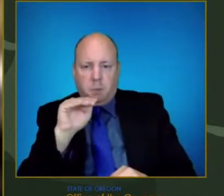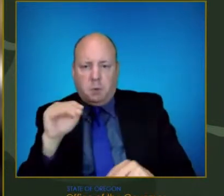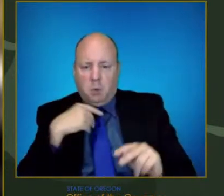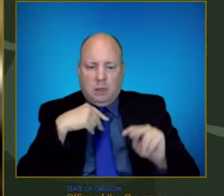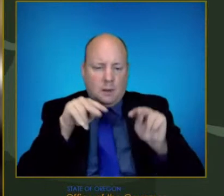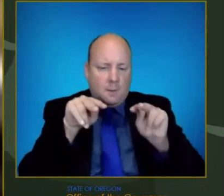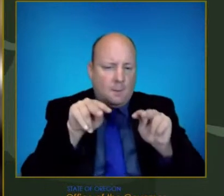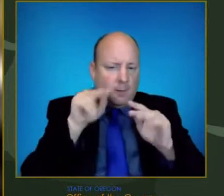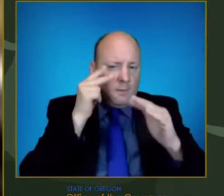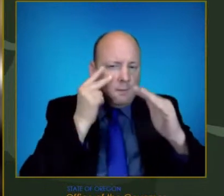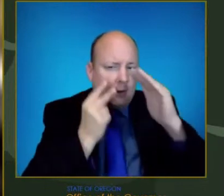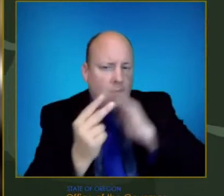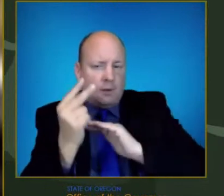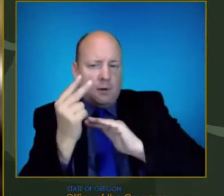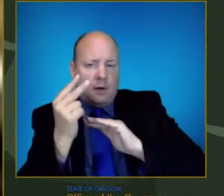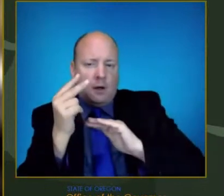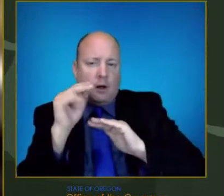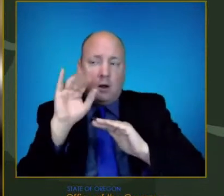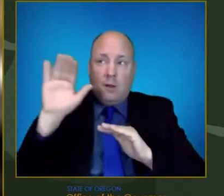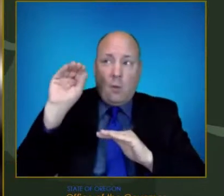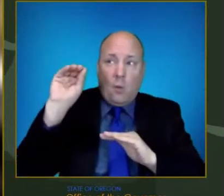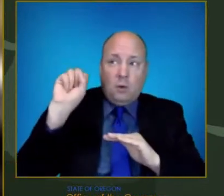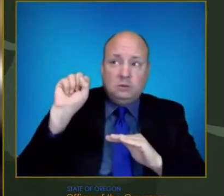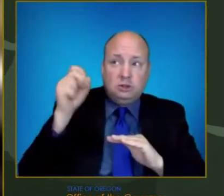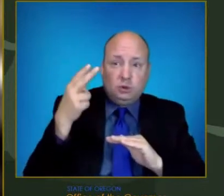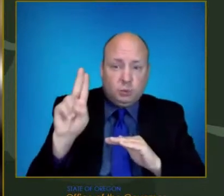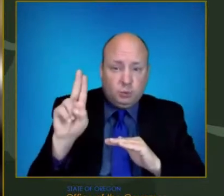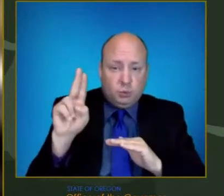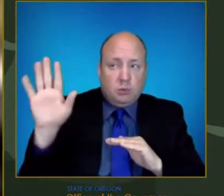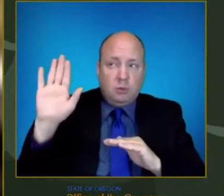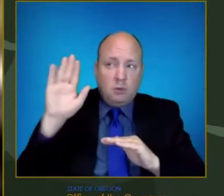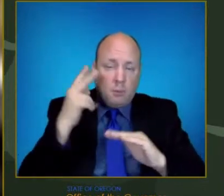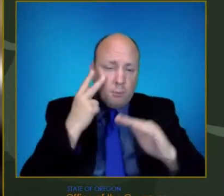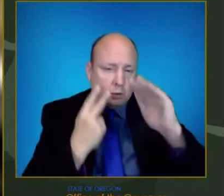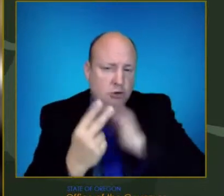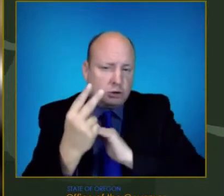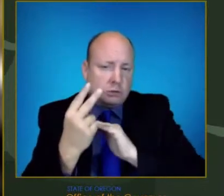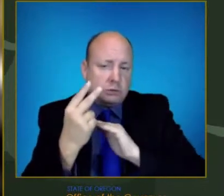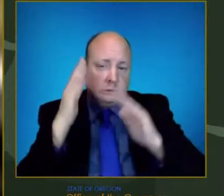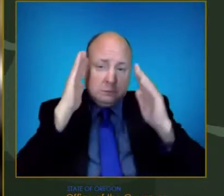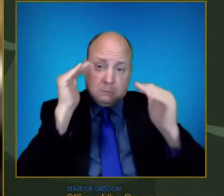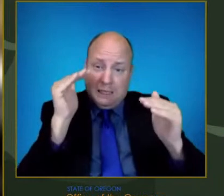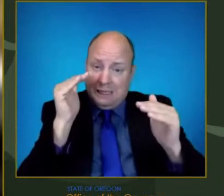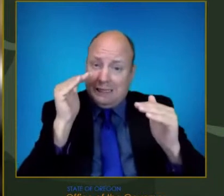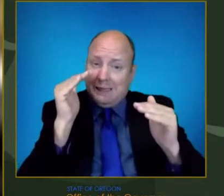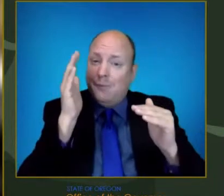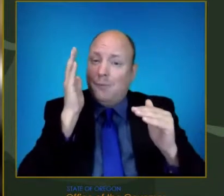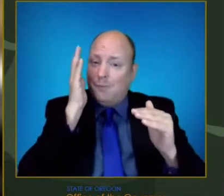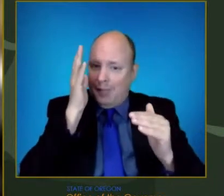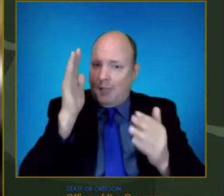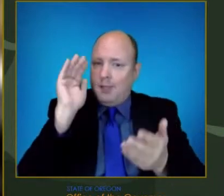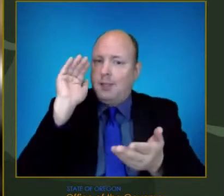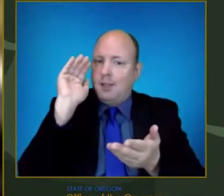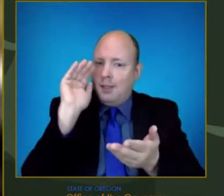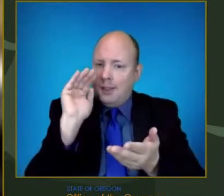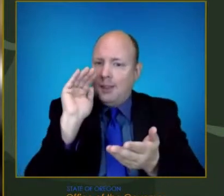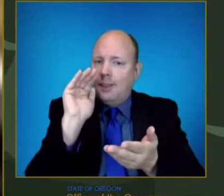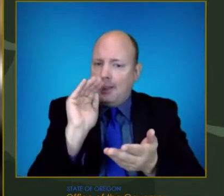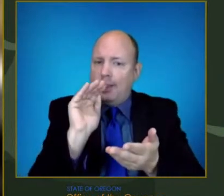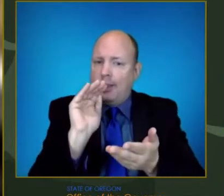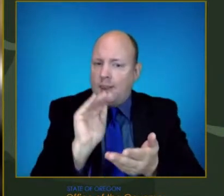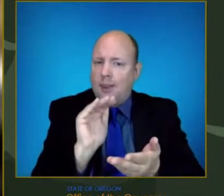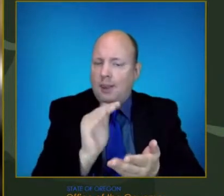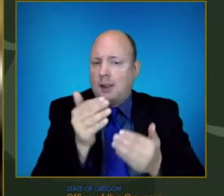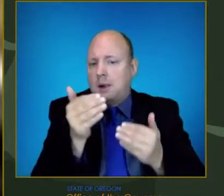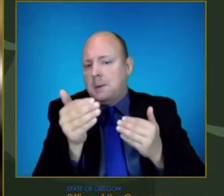is indicating that we're hopefully going to continue to see declines over the next couple months. But it all depends on